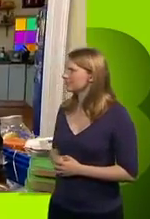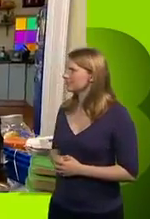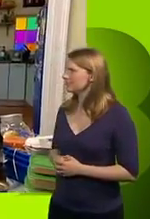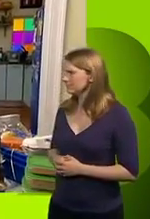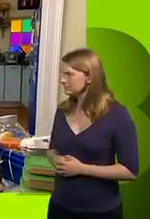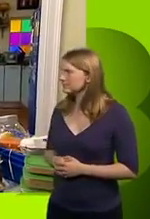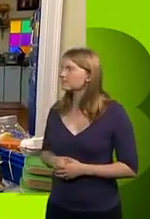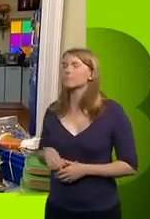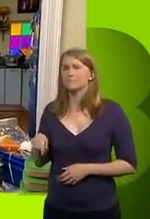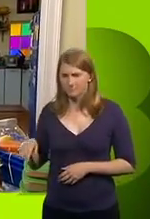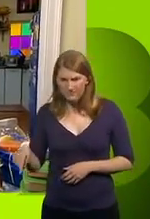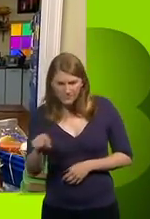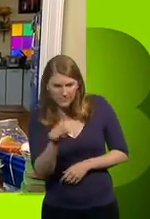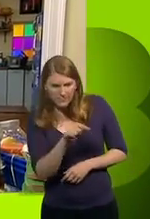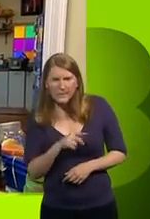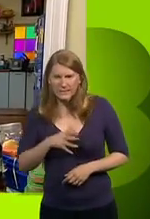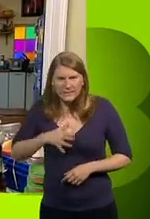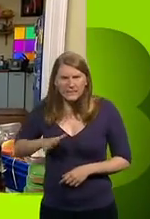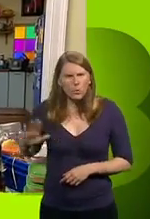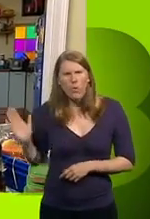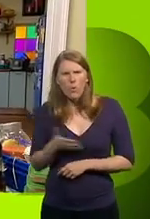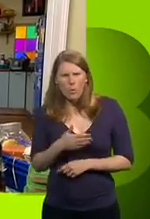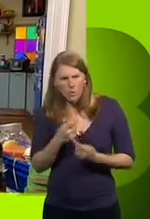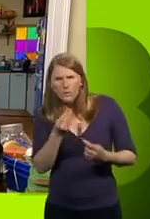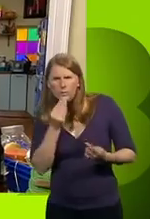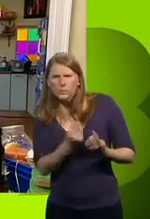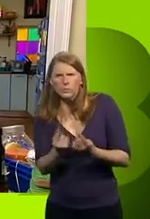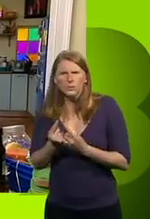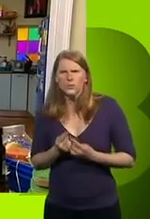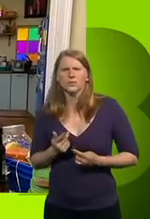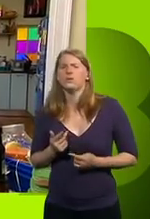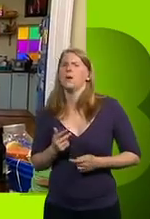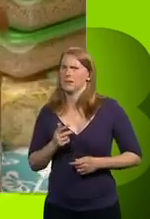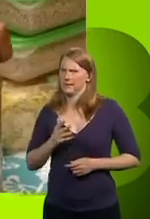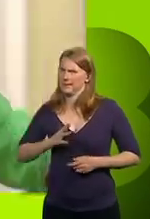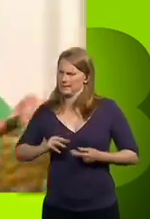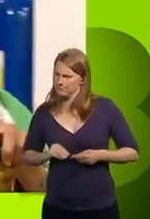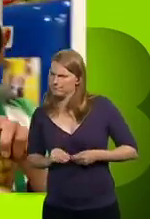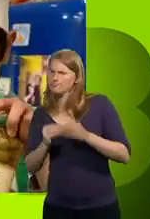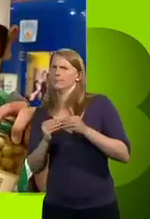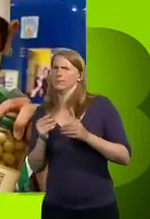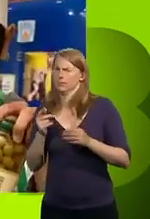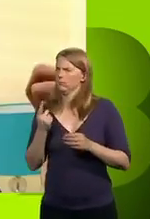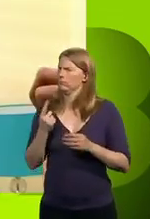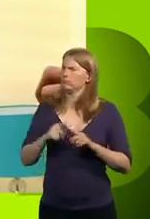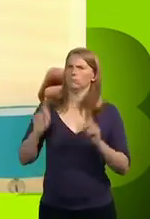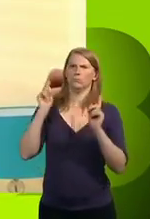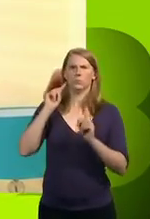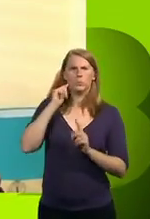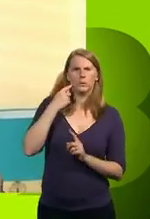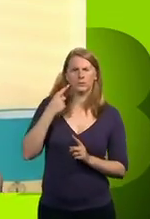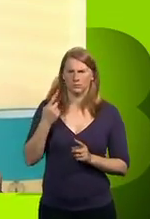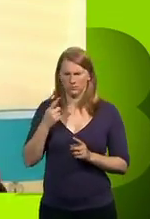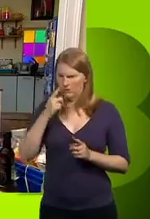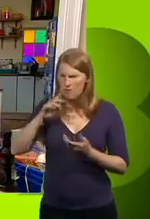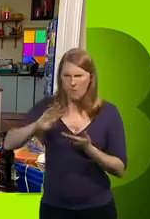I don't think we need all these ingredients. If you want to invent a brand new sweet, we can't rule anything out. Olives. Well, yeah, we can